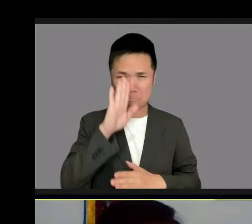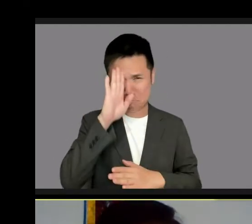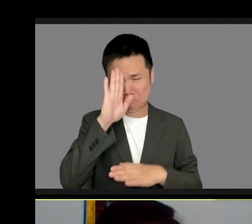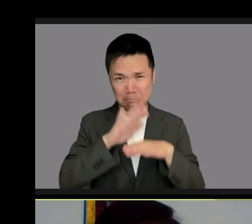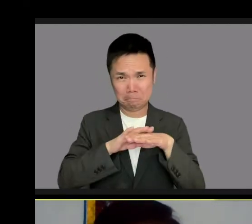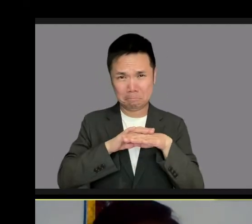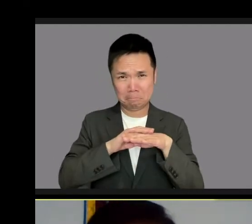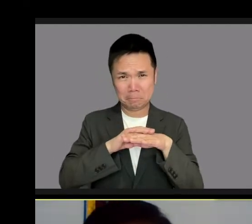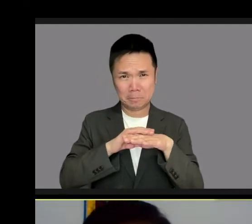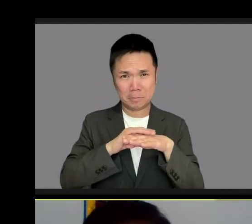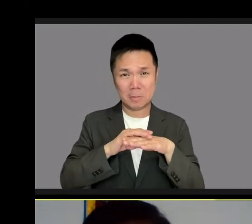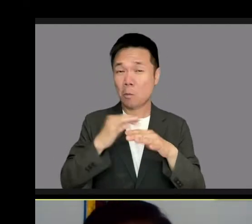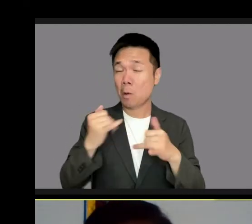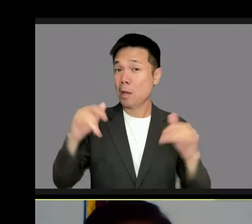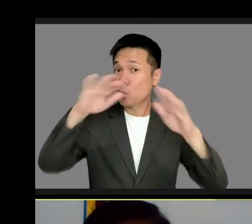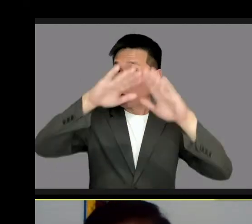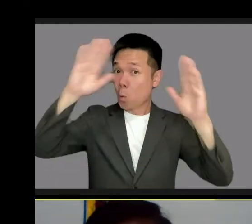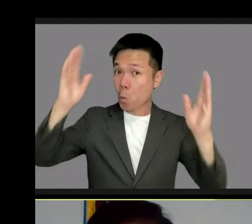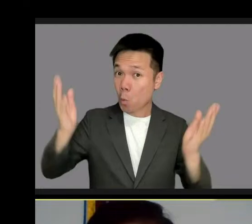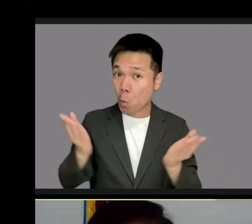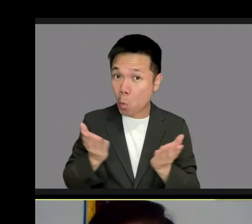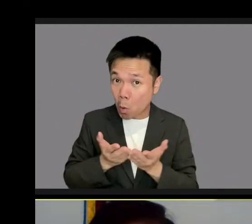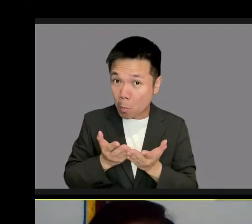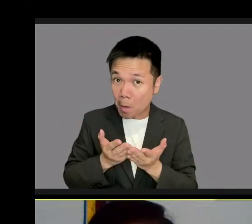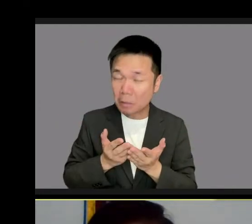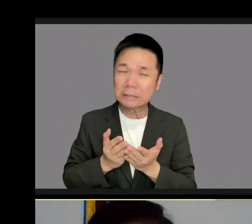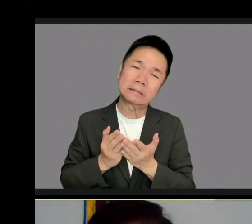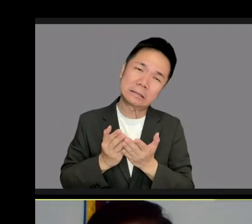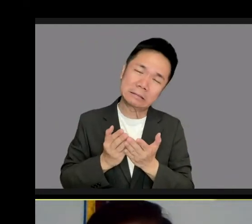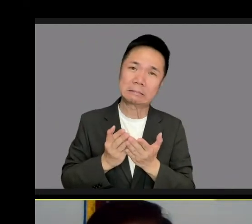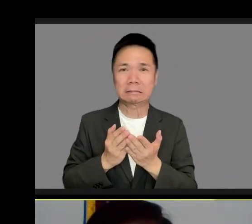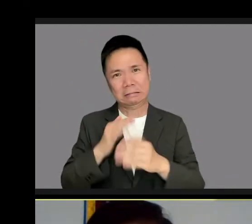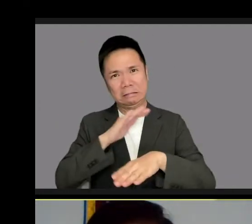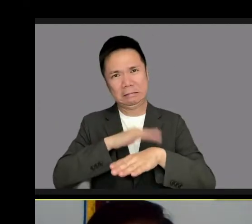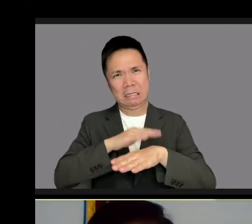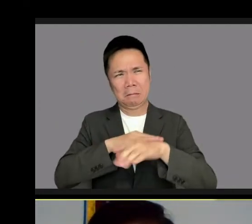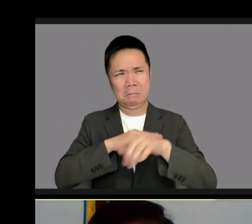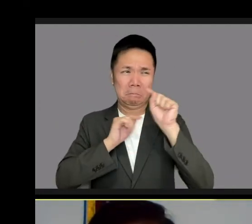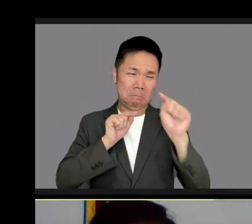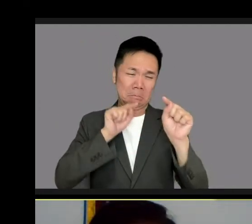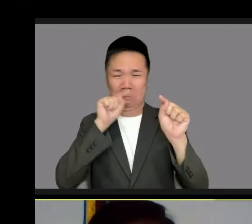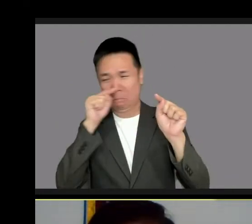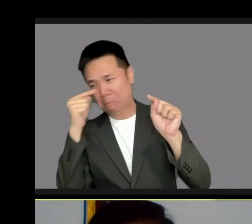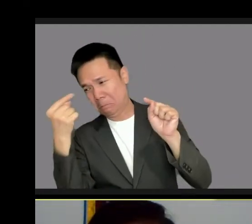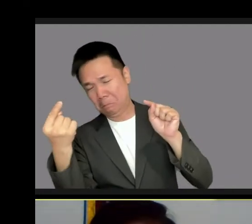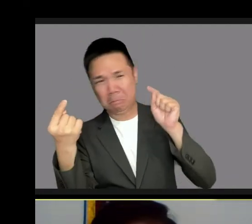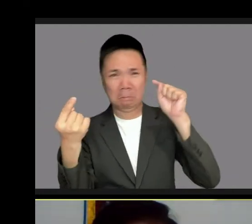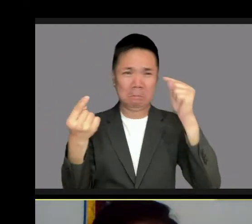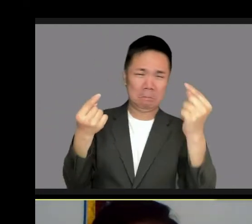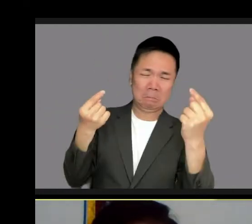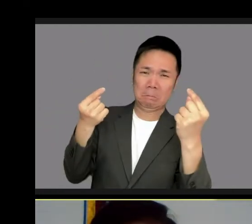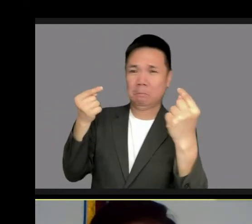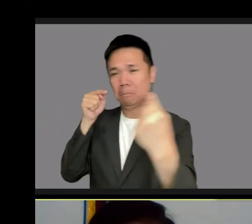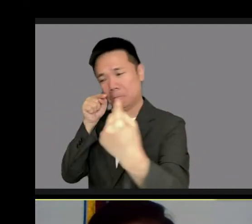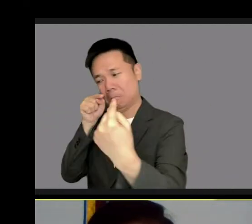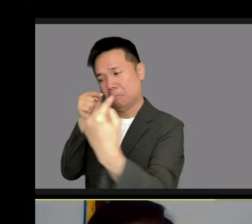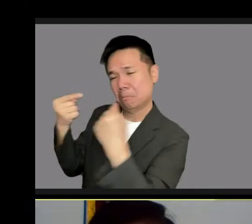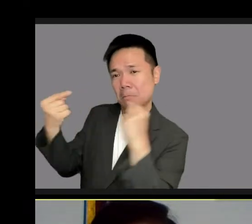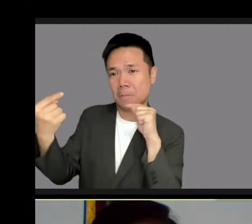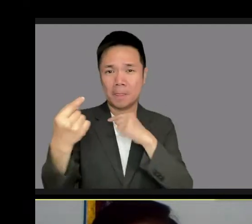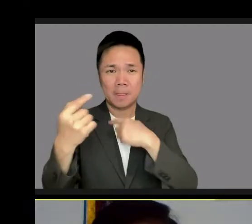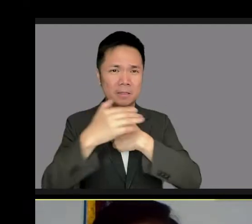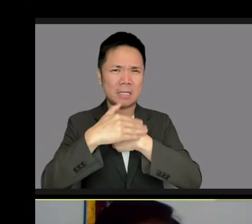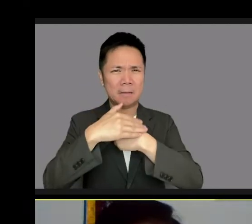since it's a global event where we need to be looking at for each and every person's time